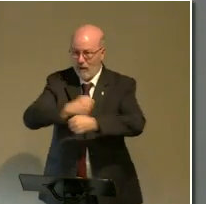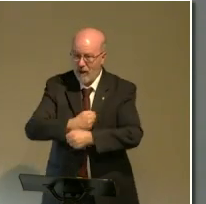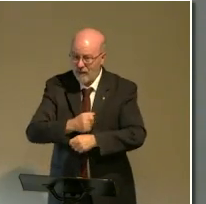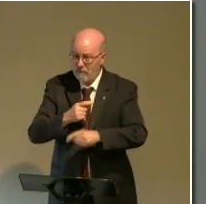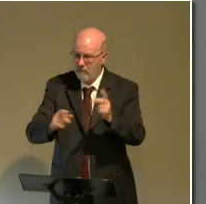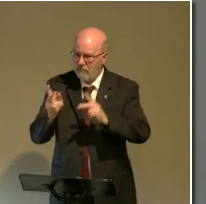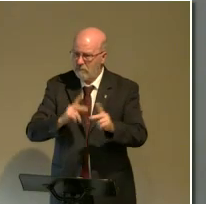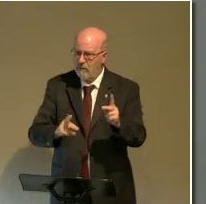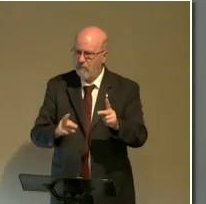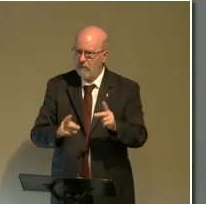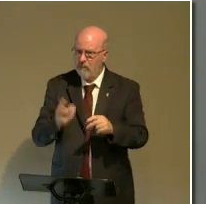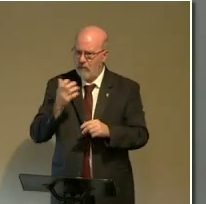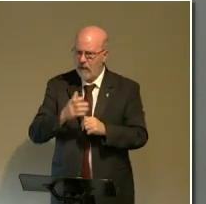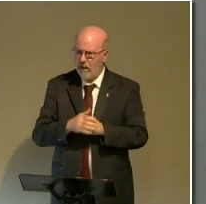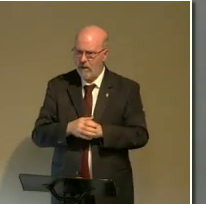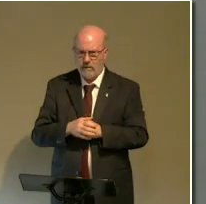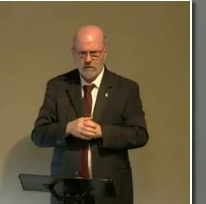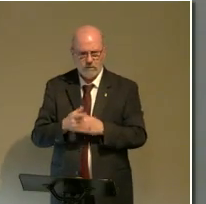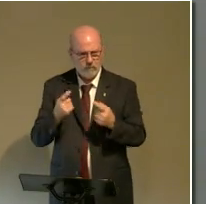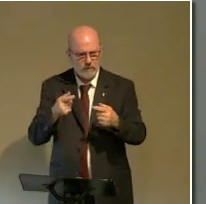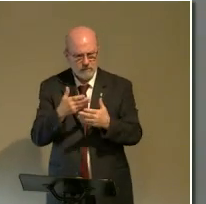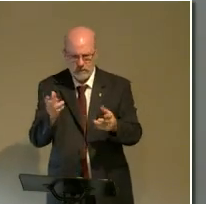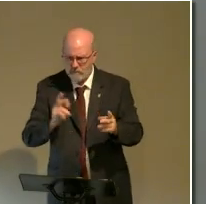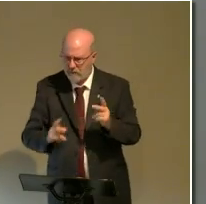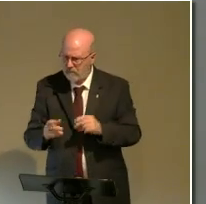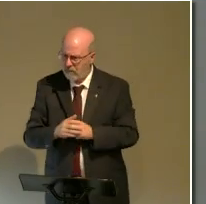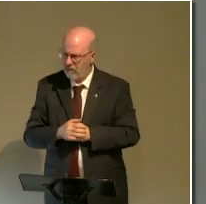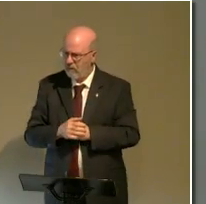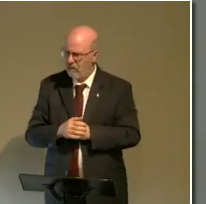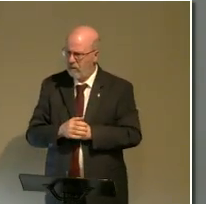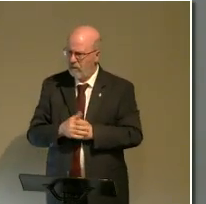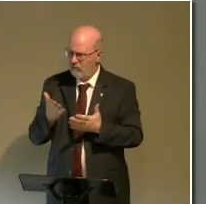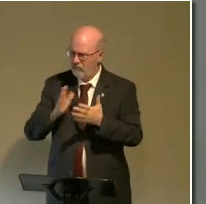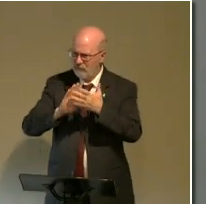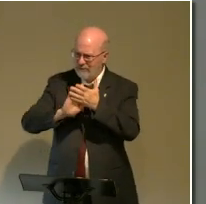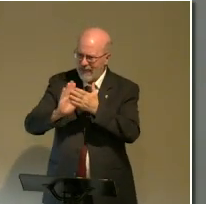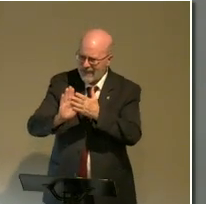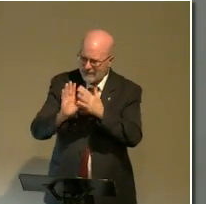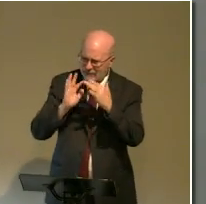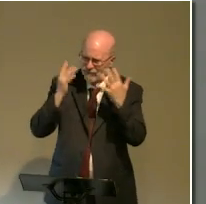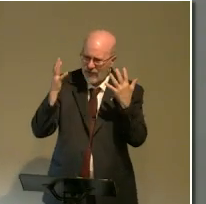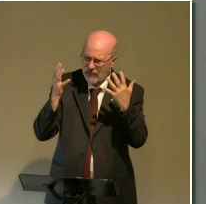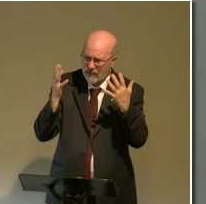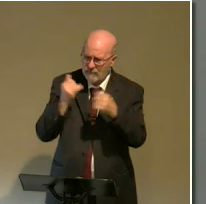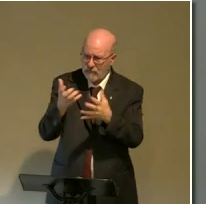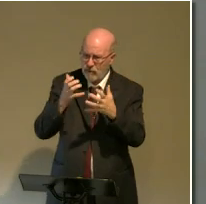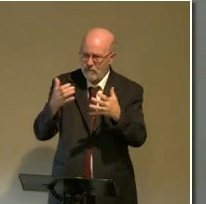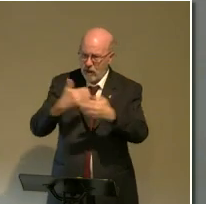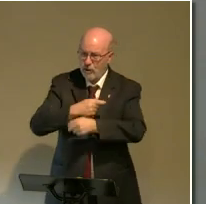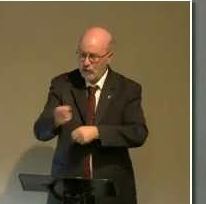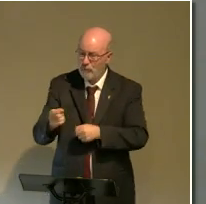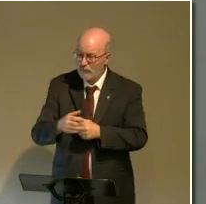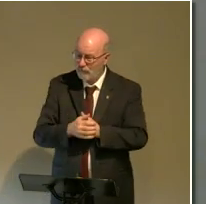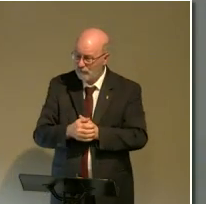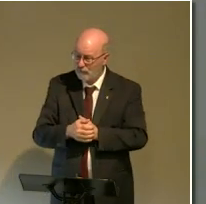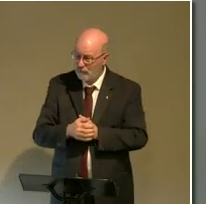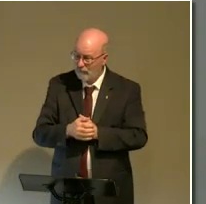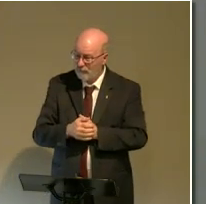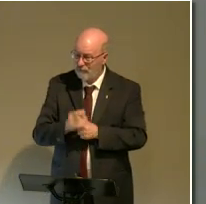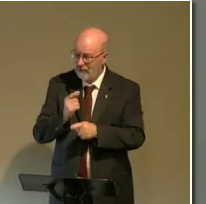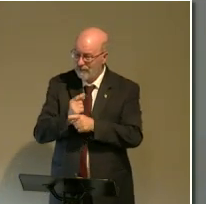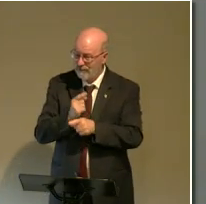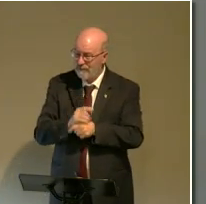like, people can be like, man, what's going on with these people? They're so nice. Make them want to hug you,